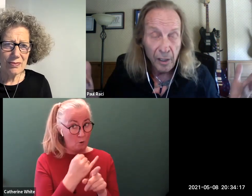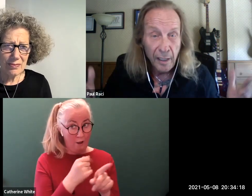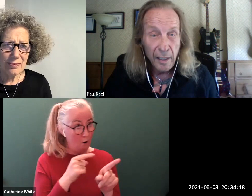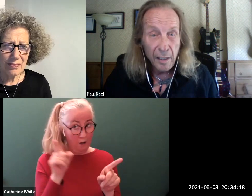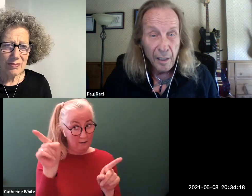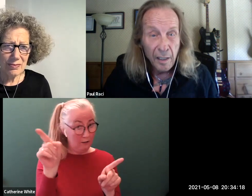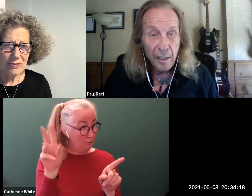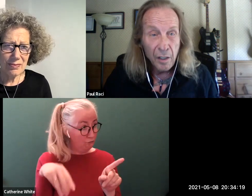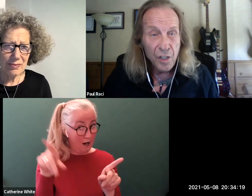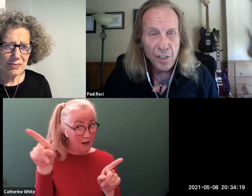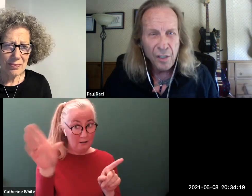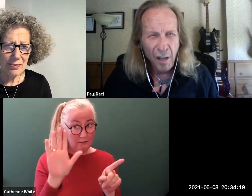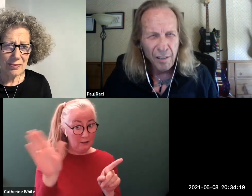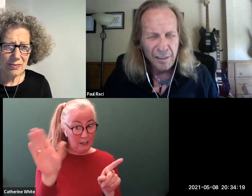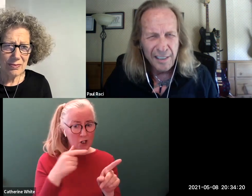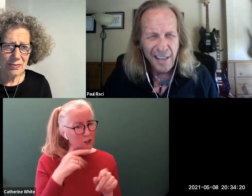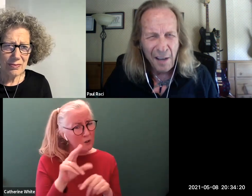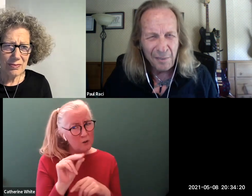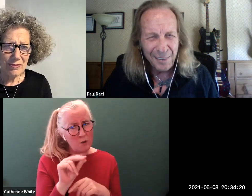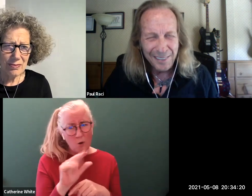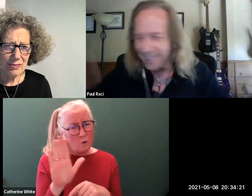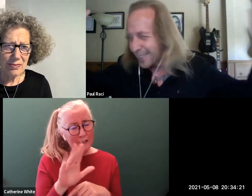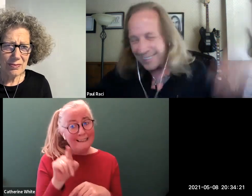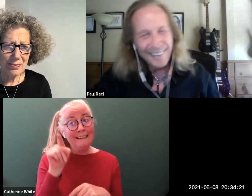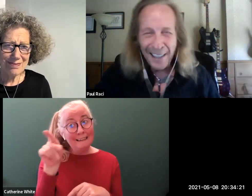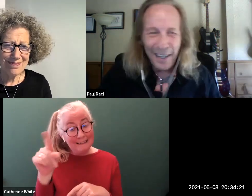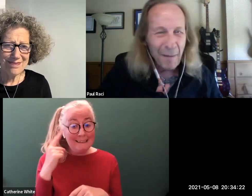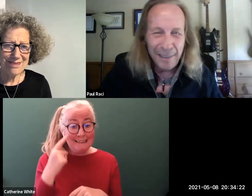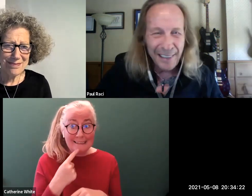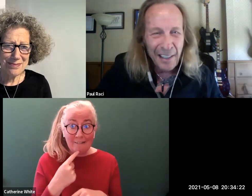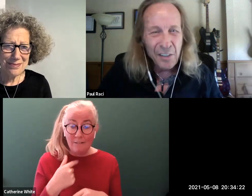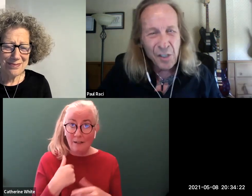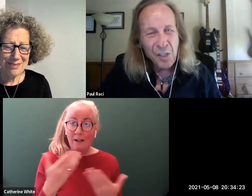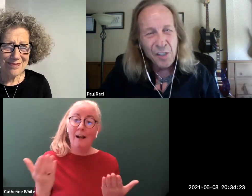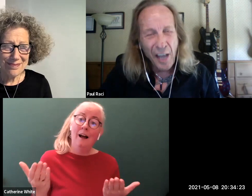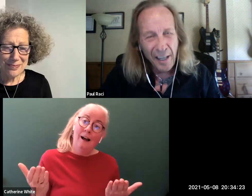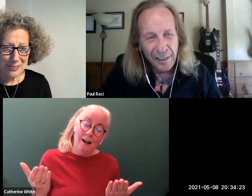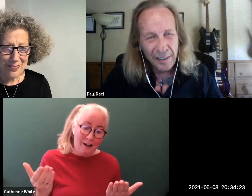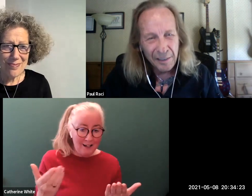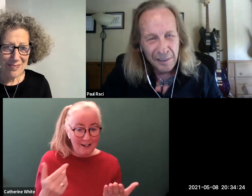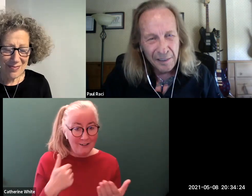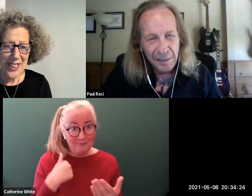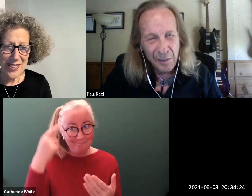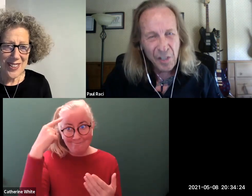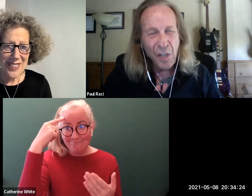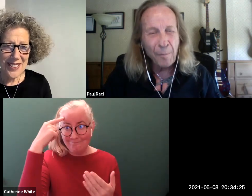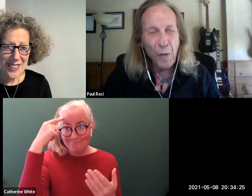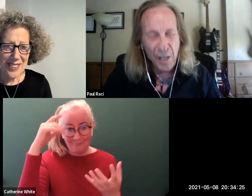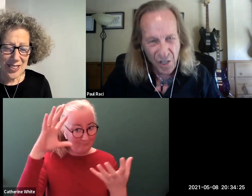about, She says, no, he's deaf. I mean, this is insanity. Yeah.